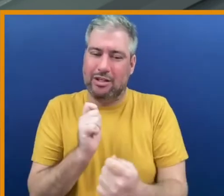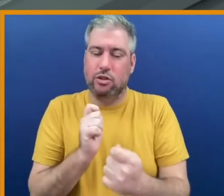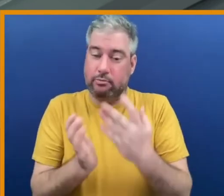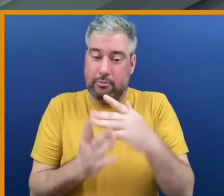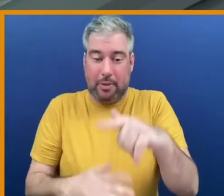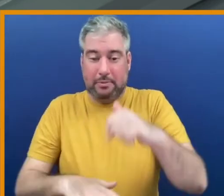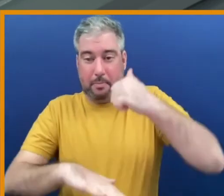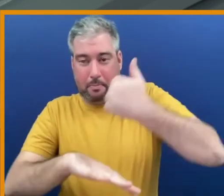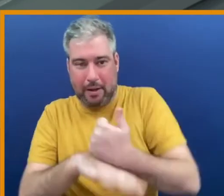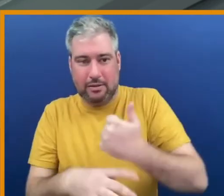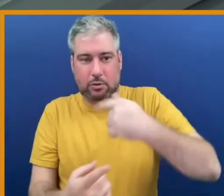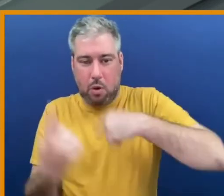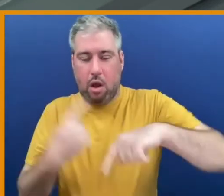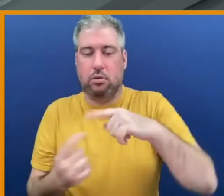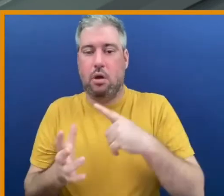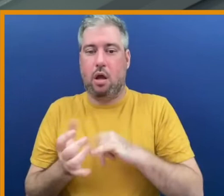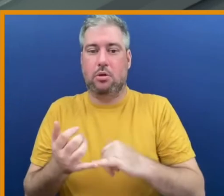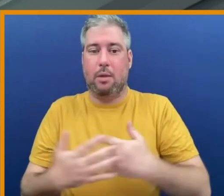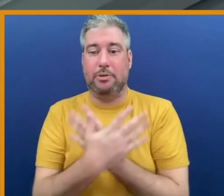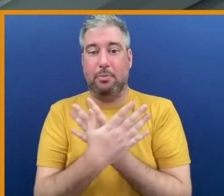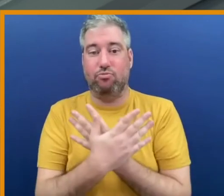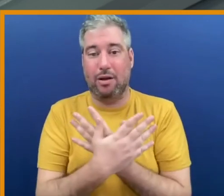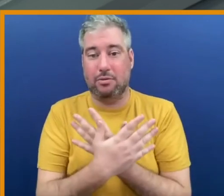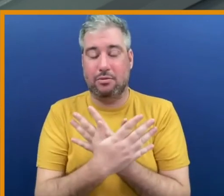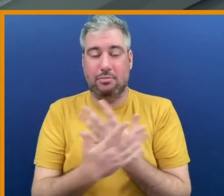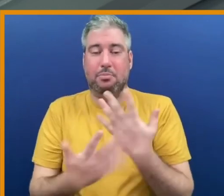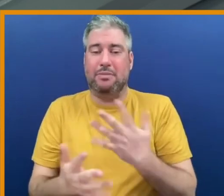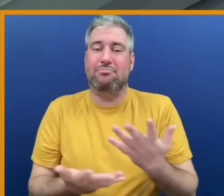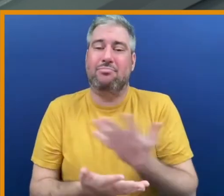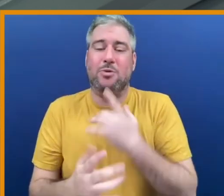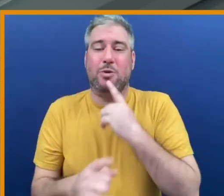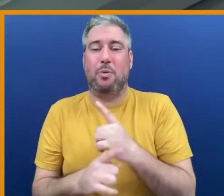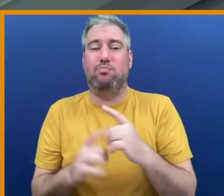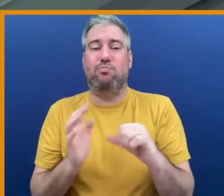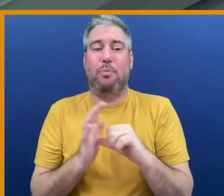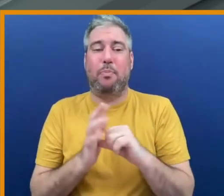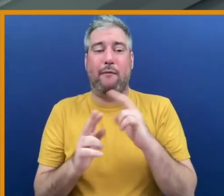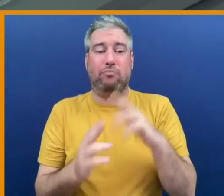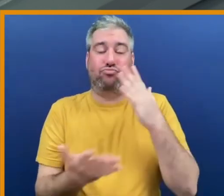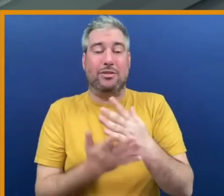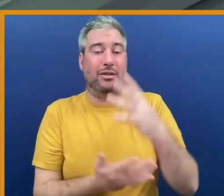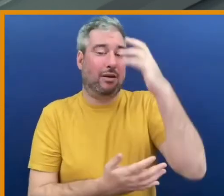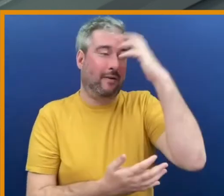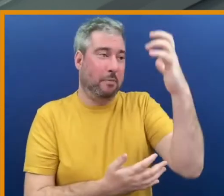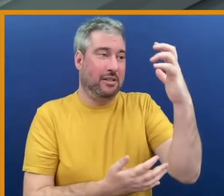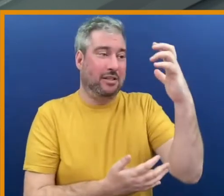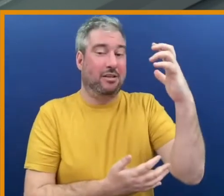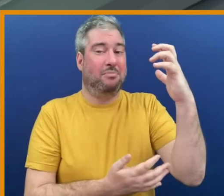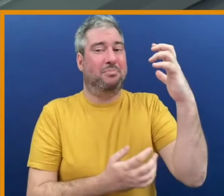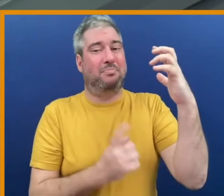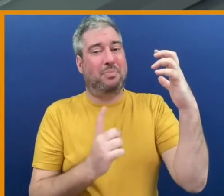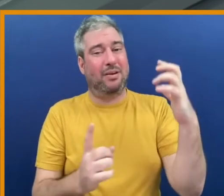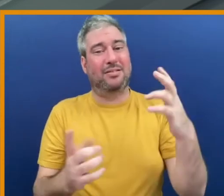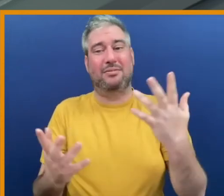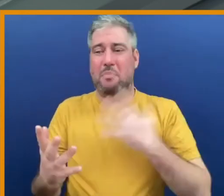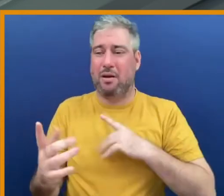of trust in government. Let's get to a point where people feel that government trusts them. And then maybe we'll make some